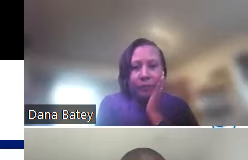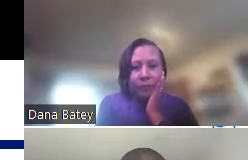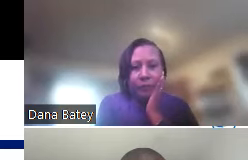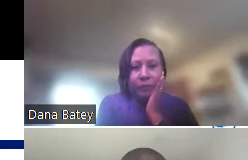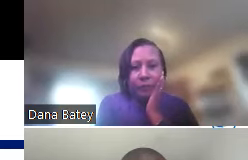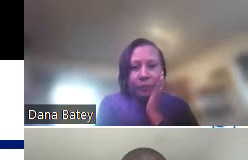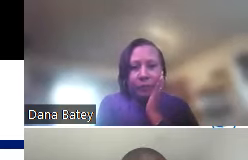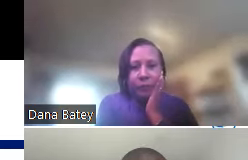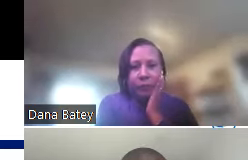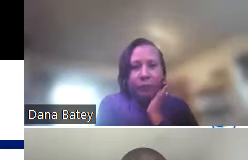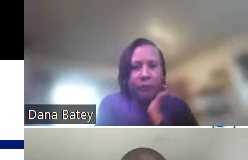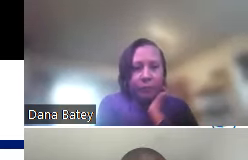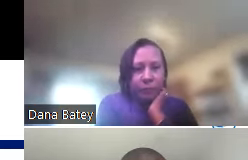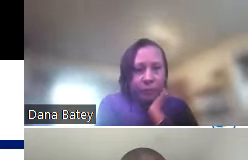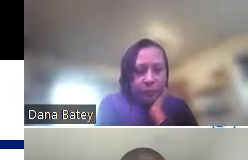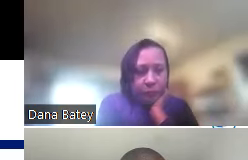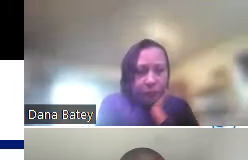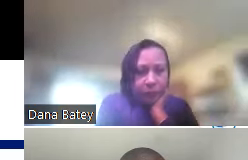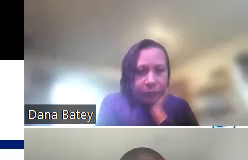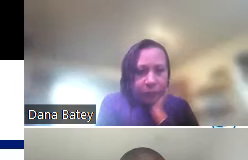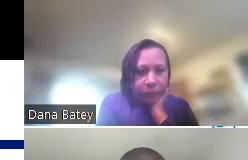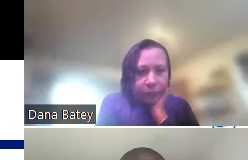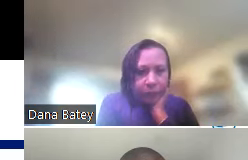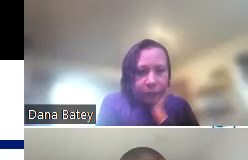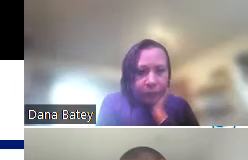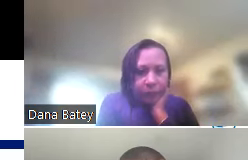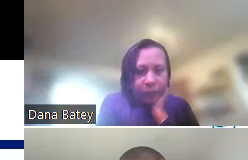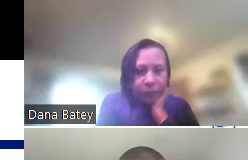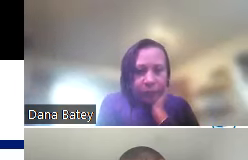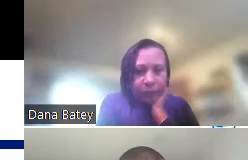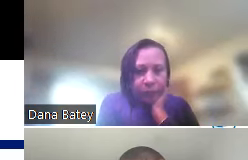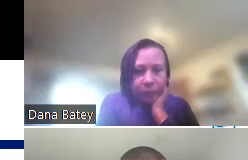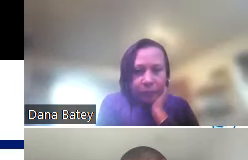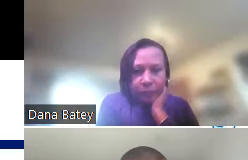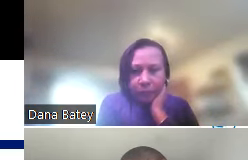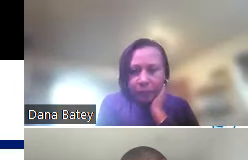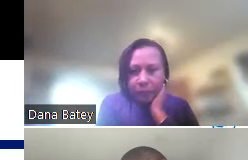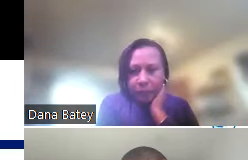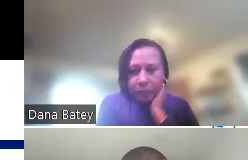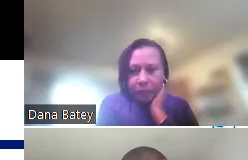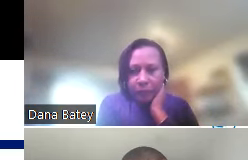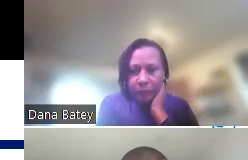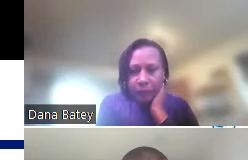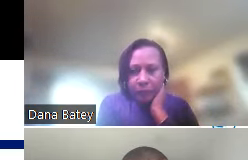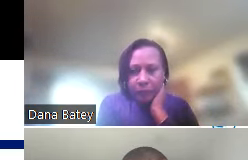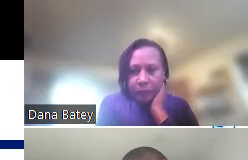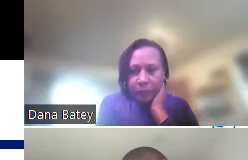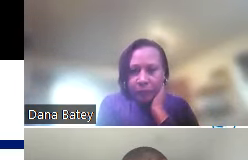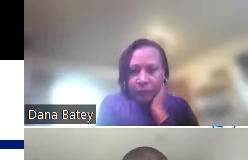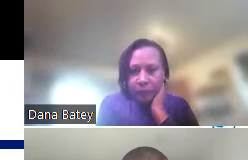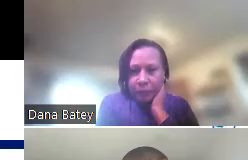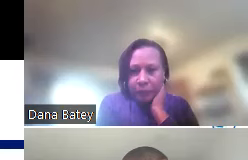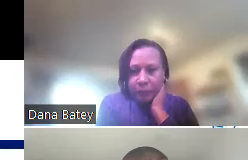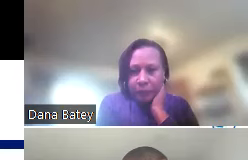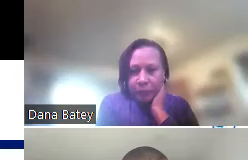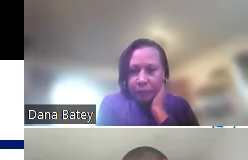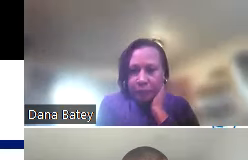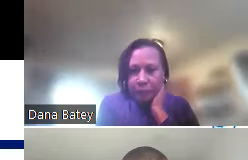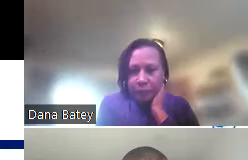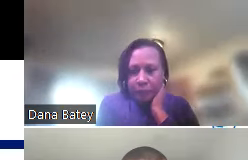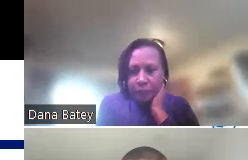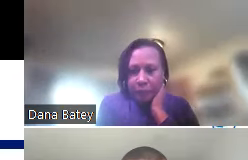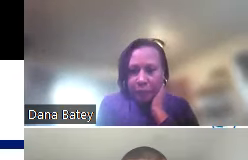highlight those different data sources for you all. So as you're going into your work groups, you kind of have, if you weren't aware, at least give them that